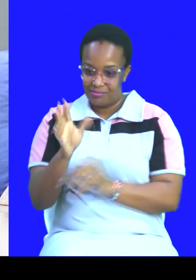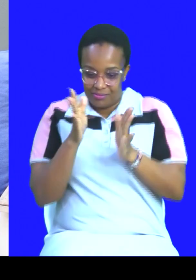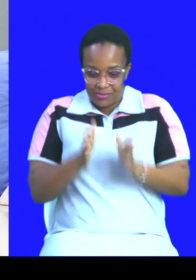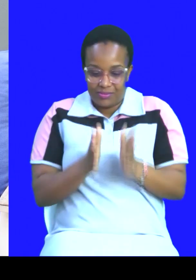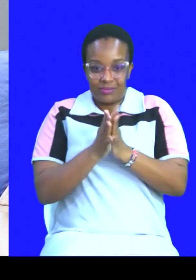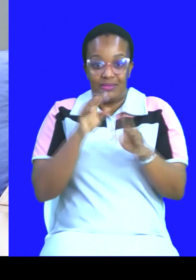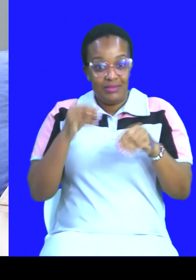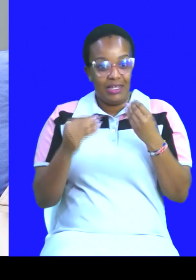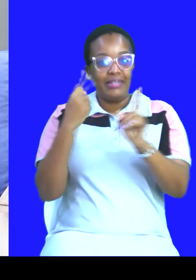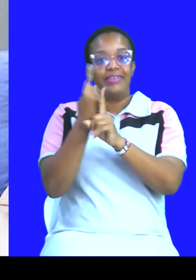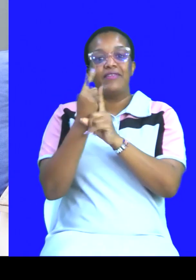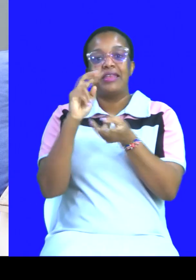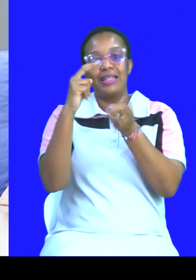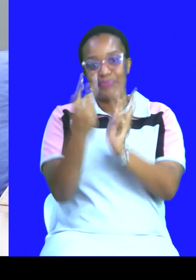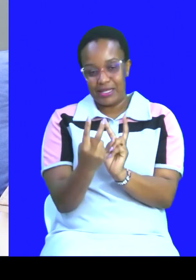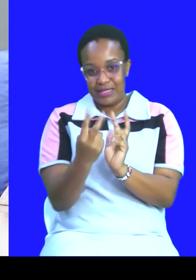different aspects.